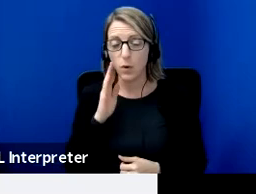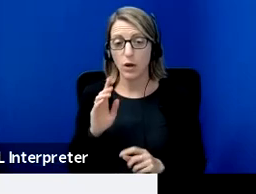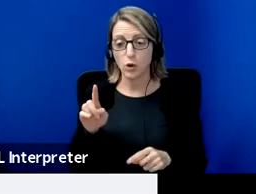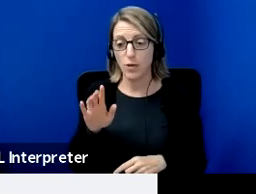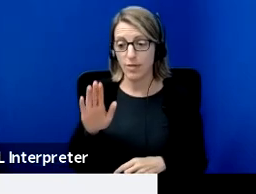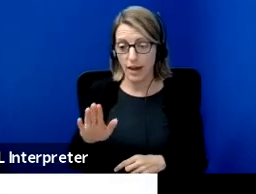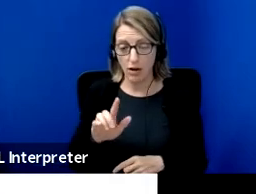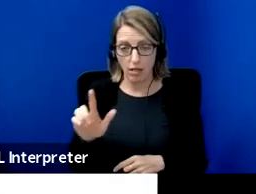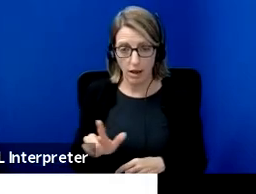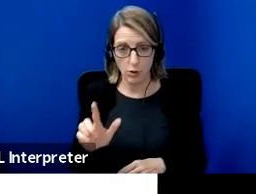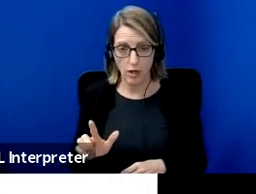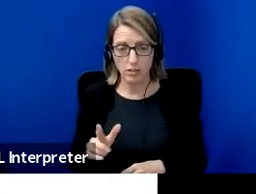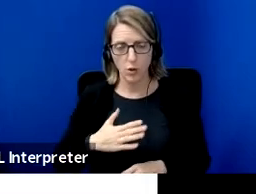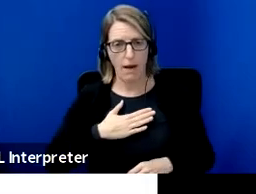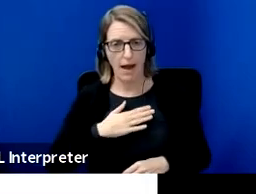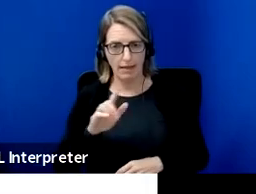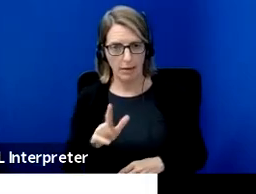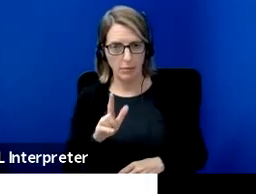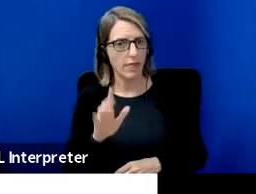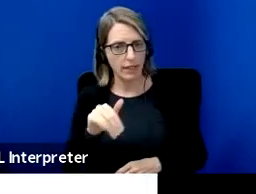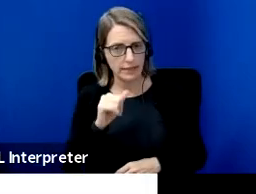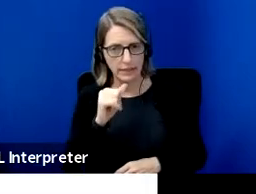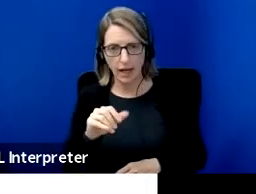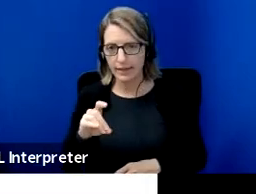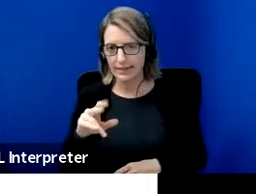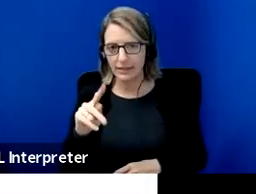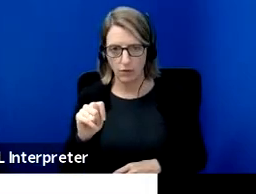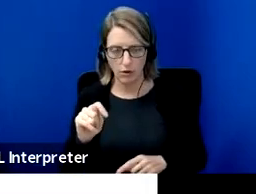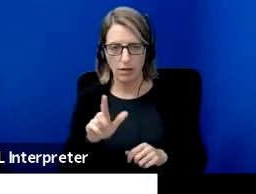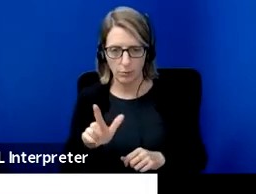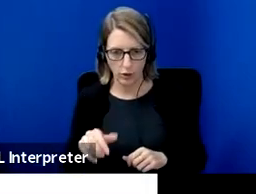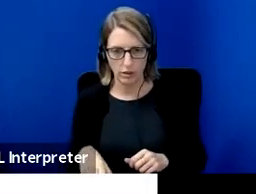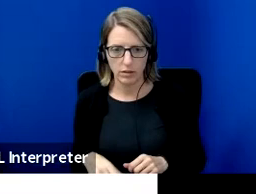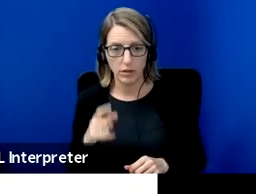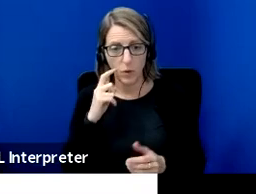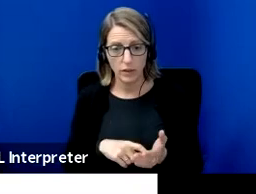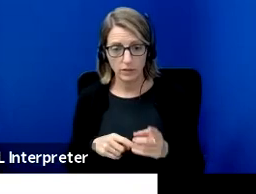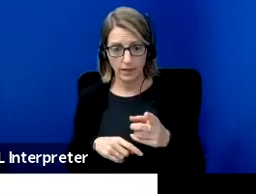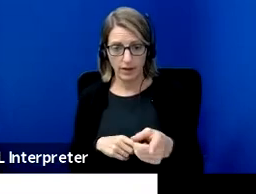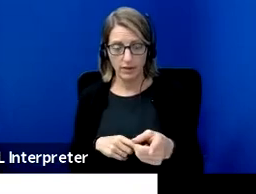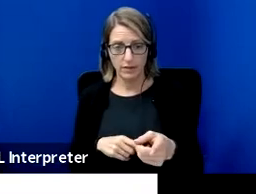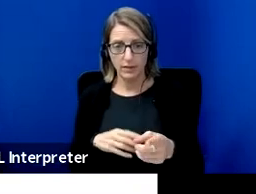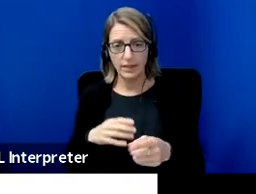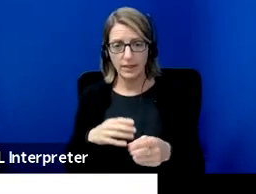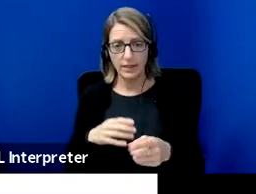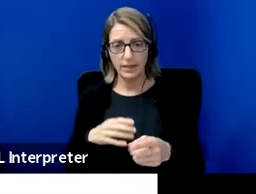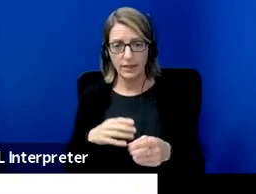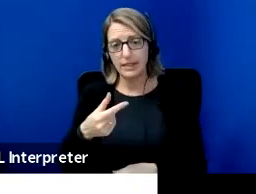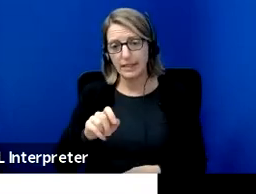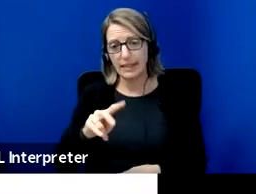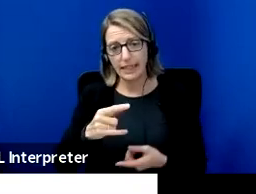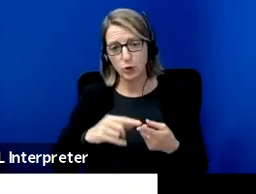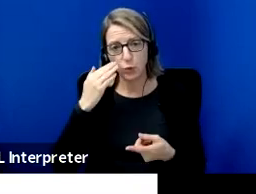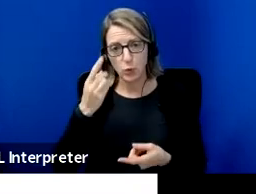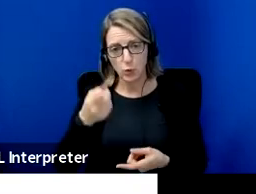my library, which is not the default. And you'll notice it's right here. Because I've used this, it is